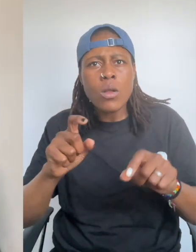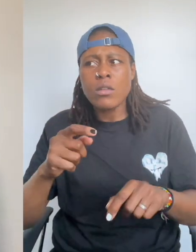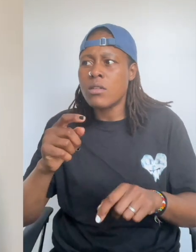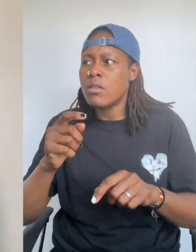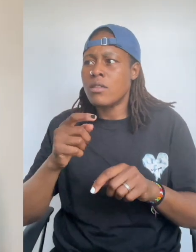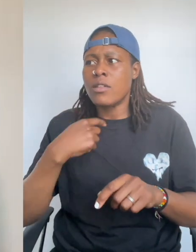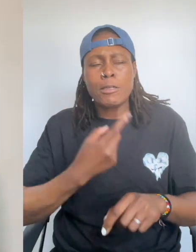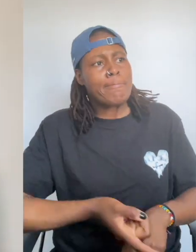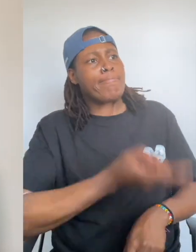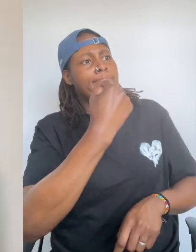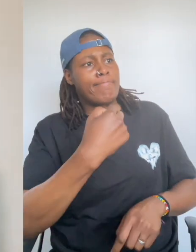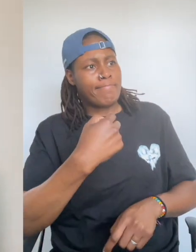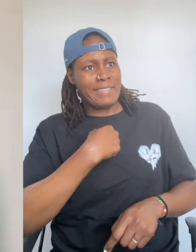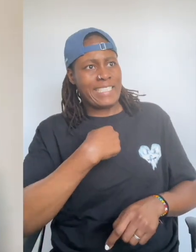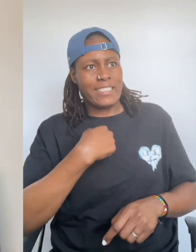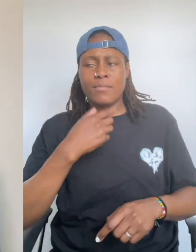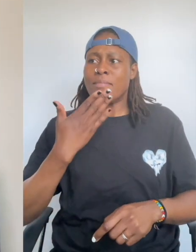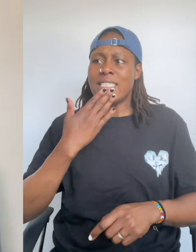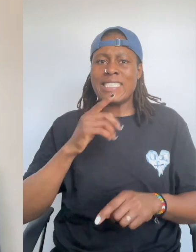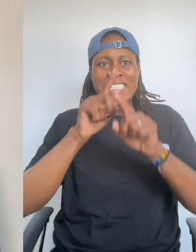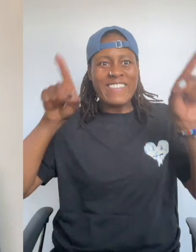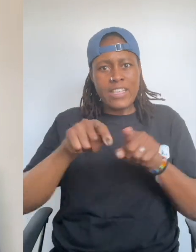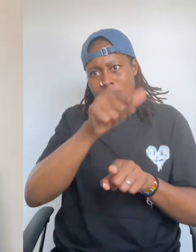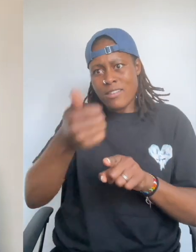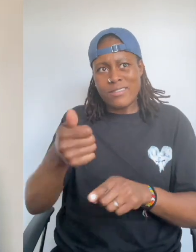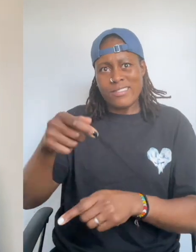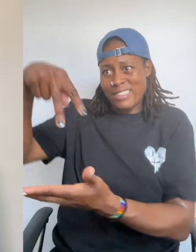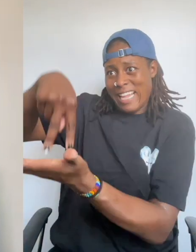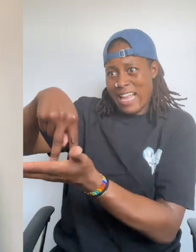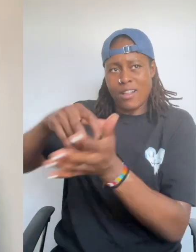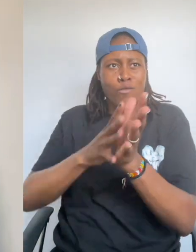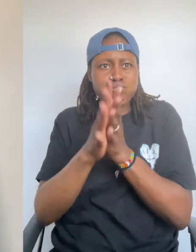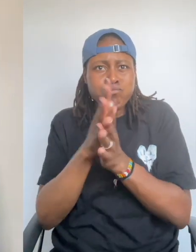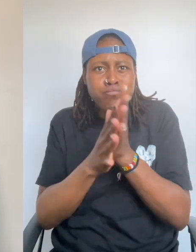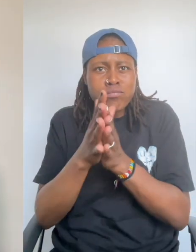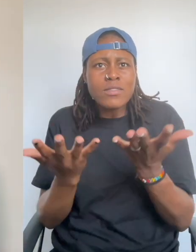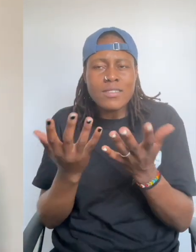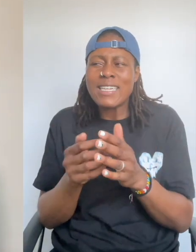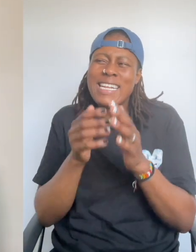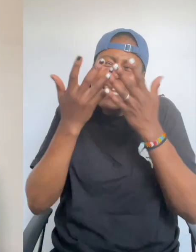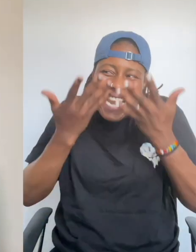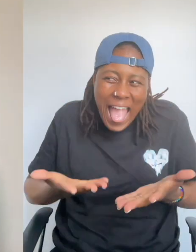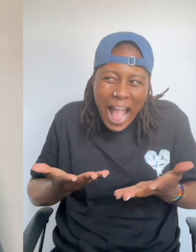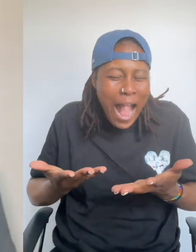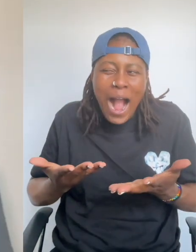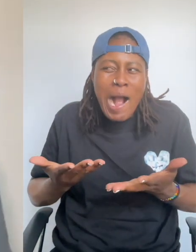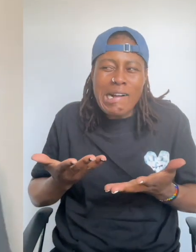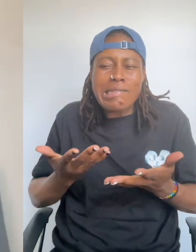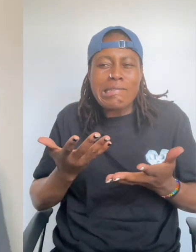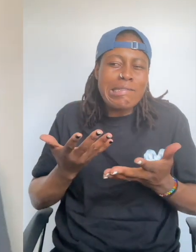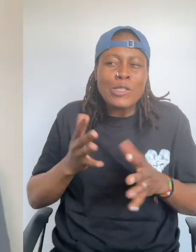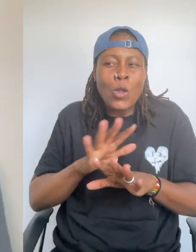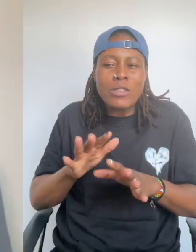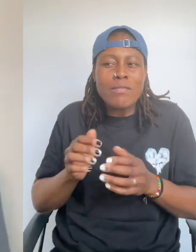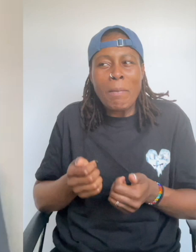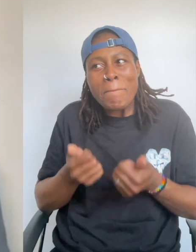So sometimes she would feel no way in asking me to stand and interpret the show for her. Nowadays I don't think is